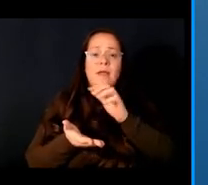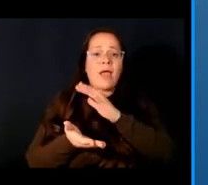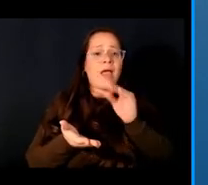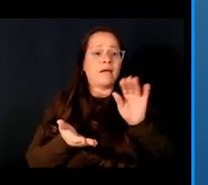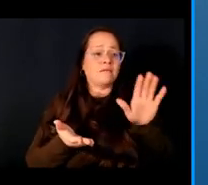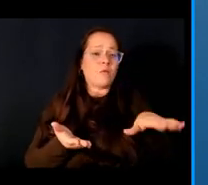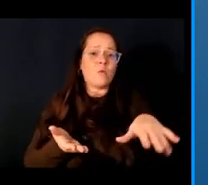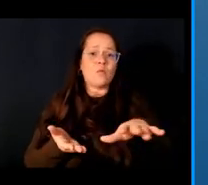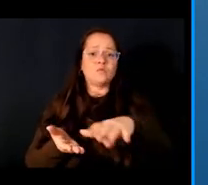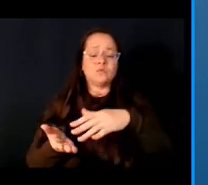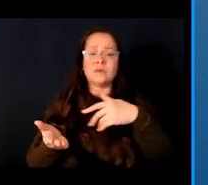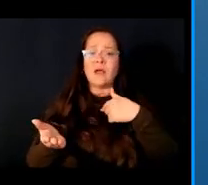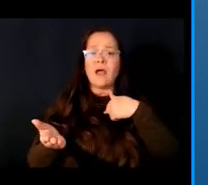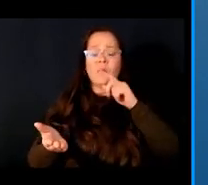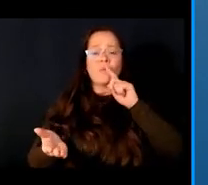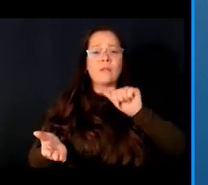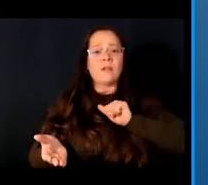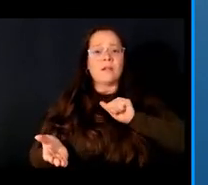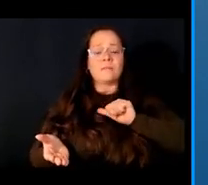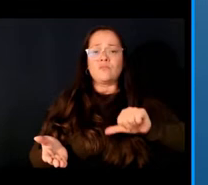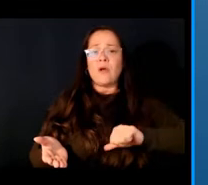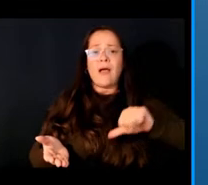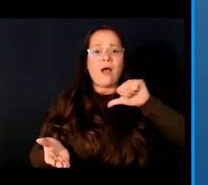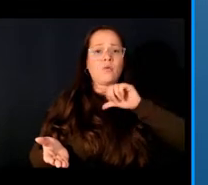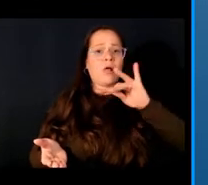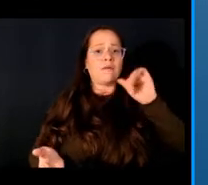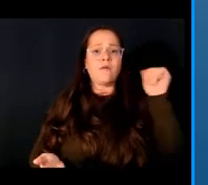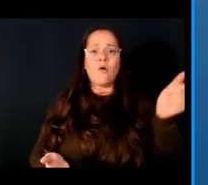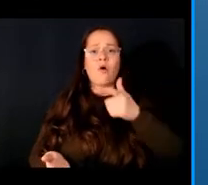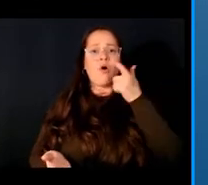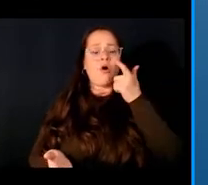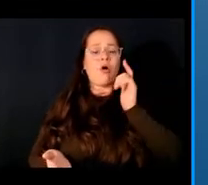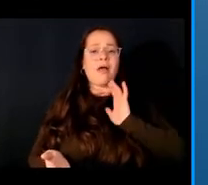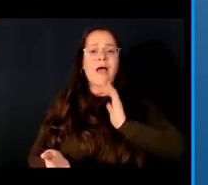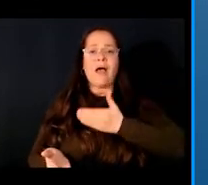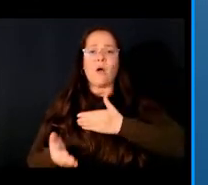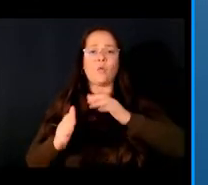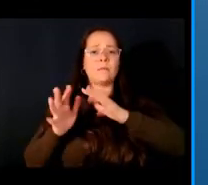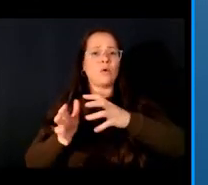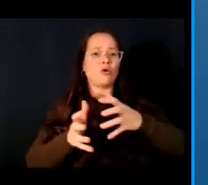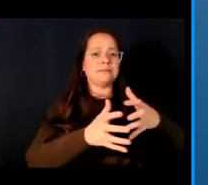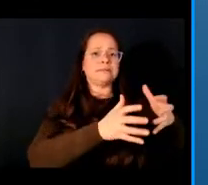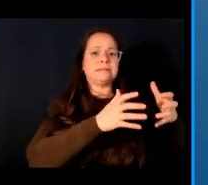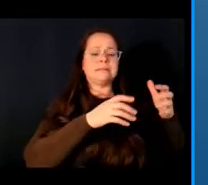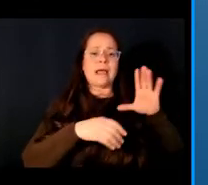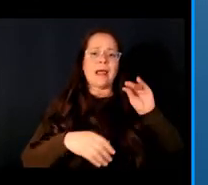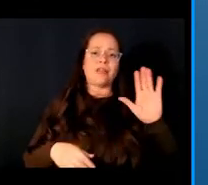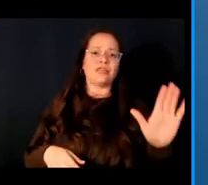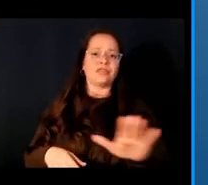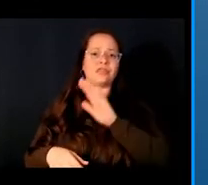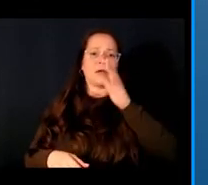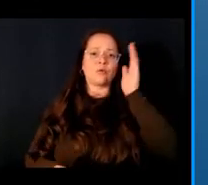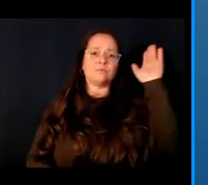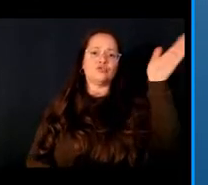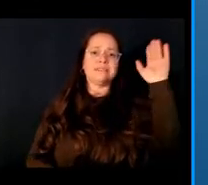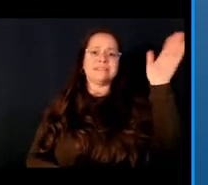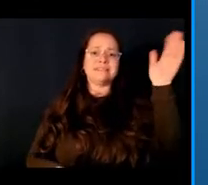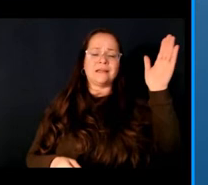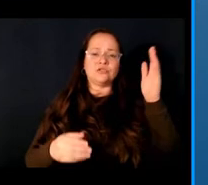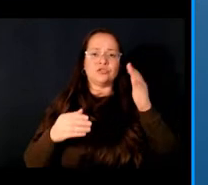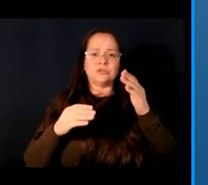I am so proud of all of our state parties and their presentations that they made before this